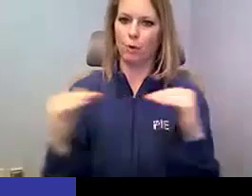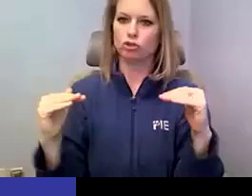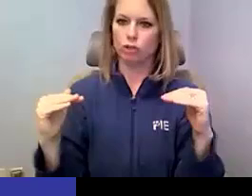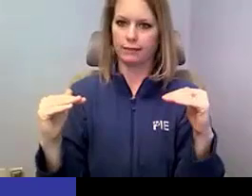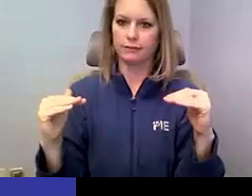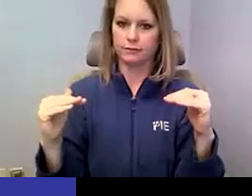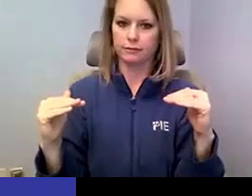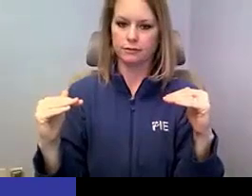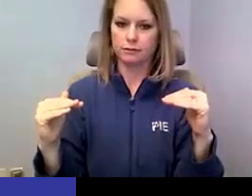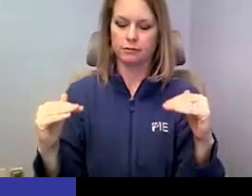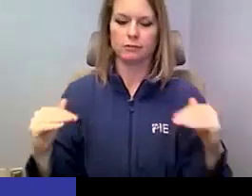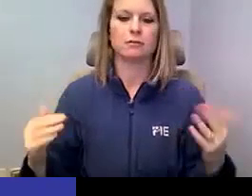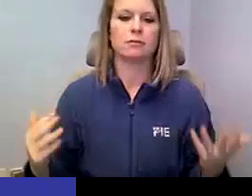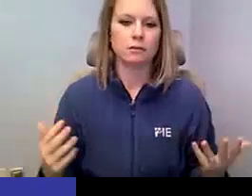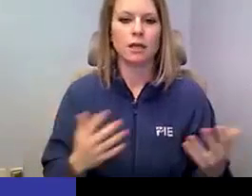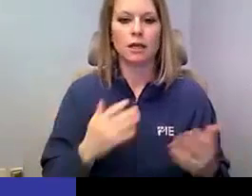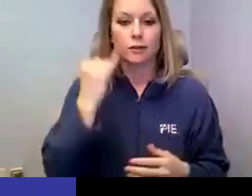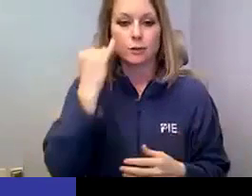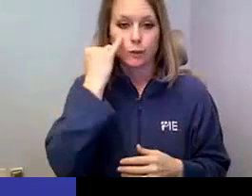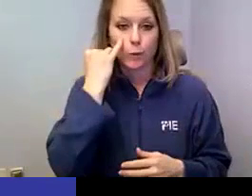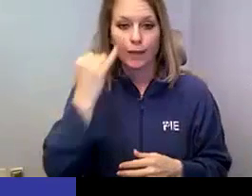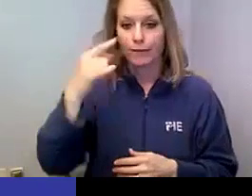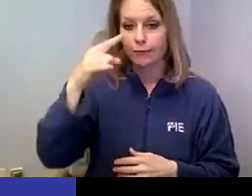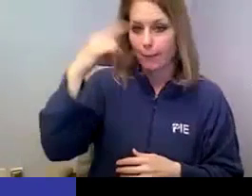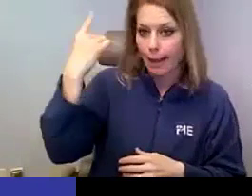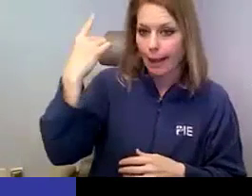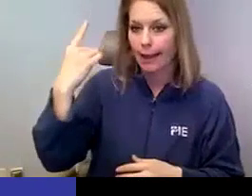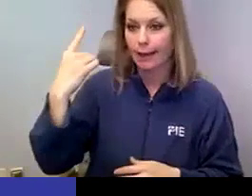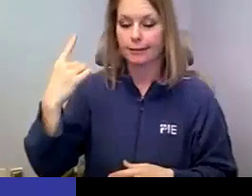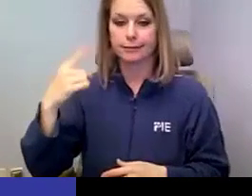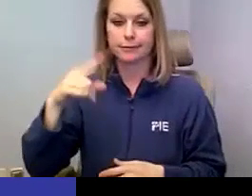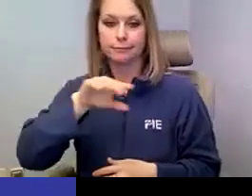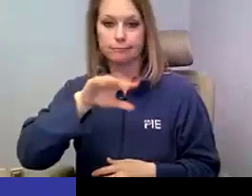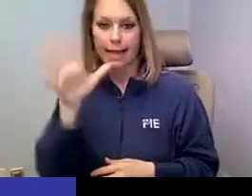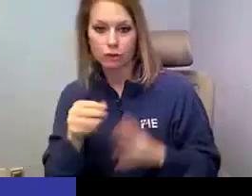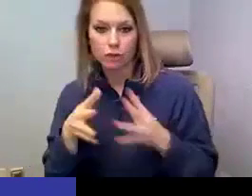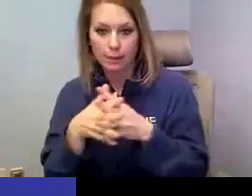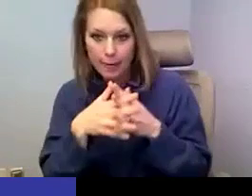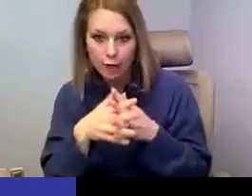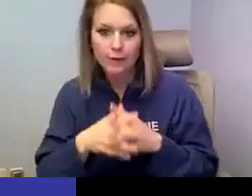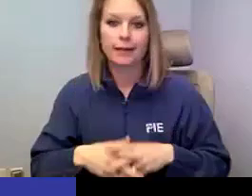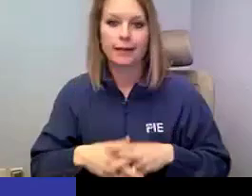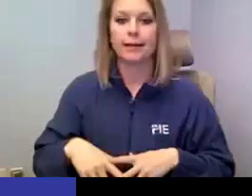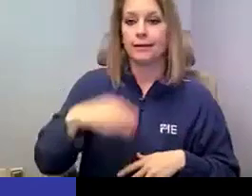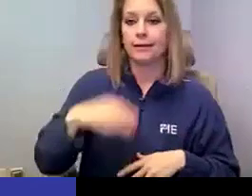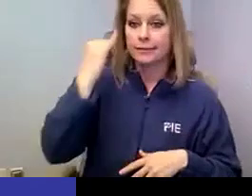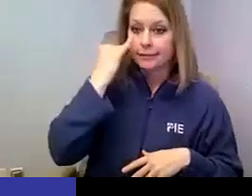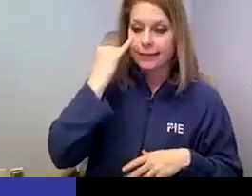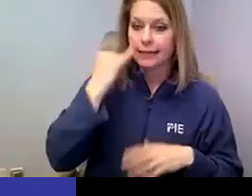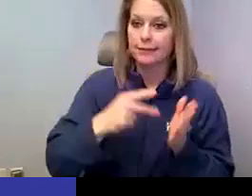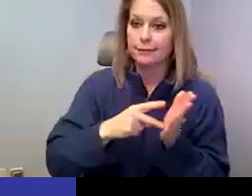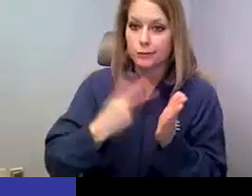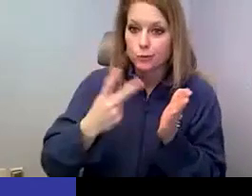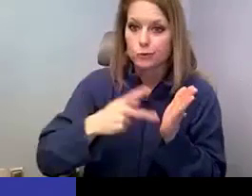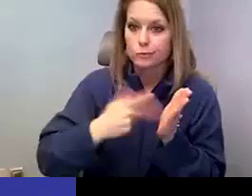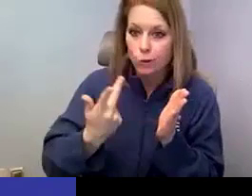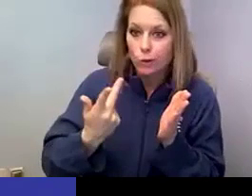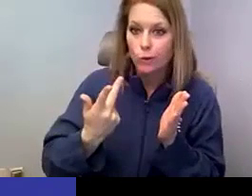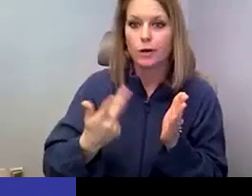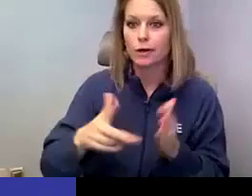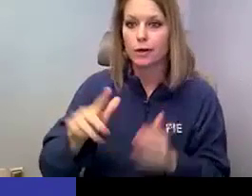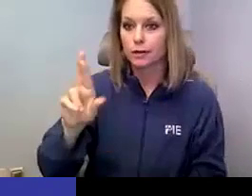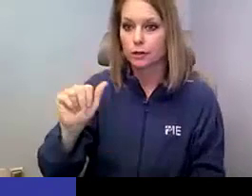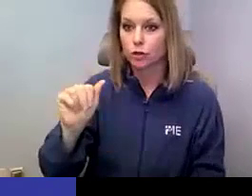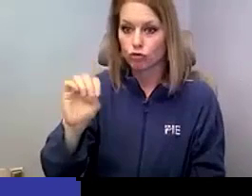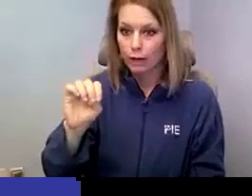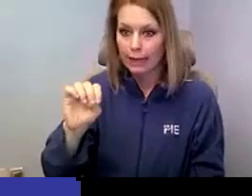are Black or African American, if you are 2 or more races, or if you are Indigenous, you're at or